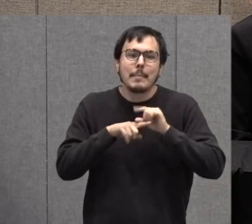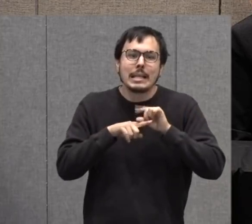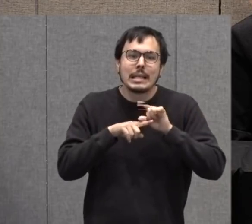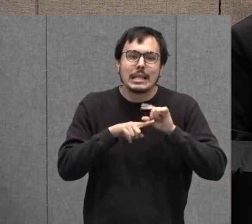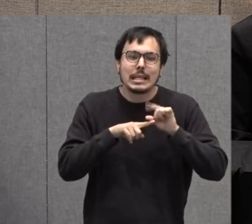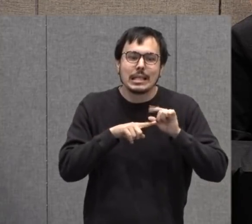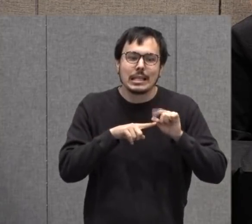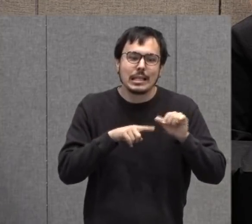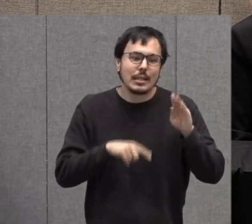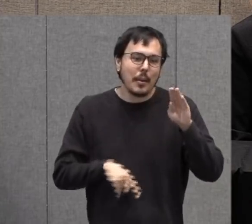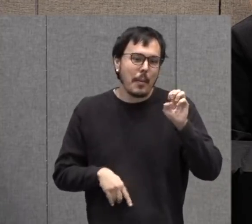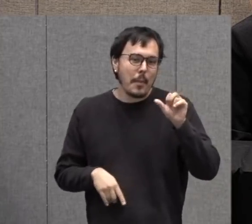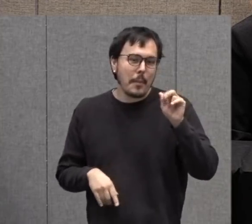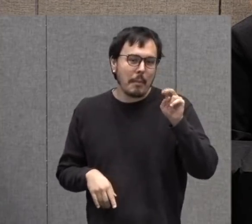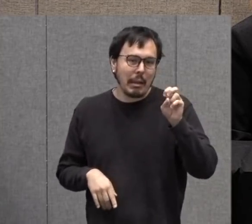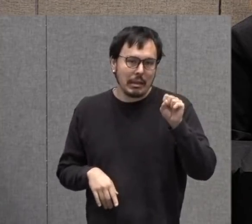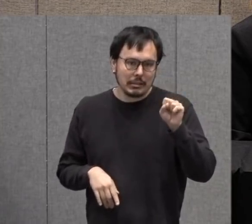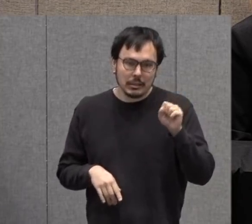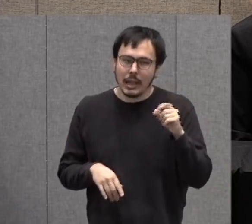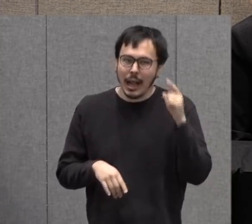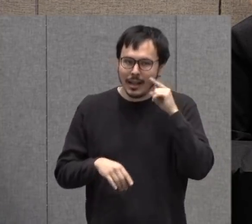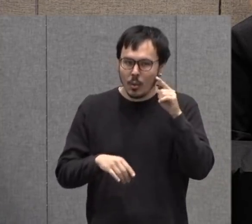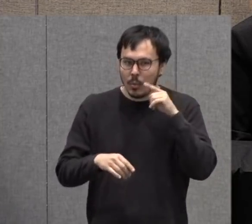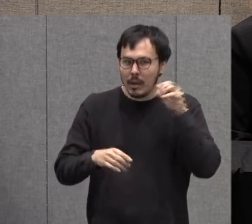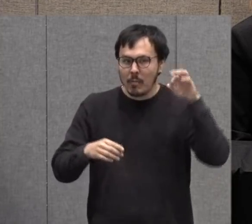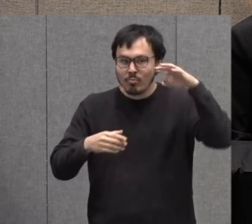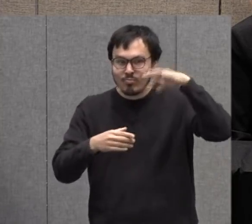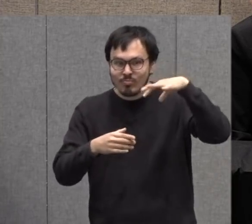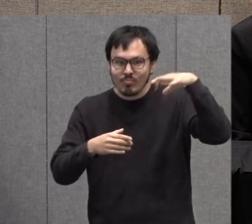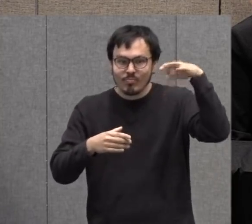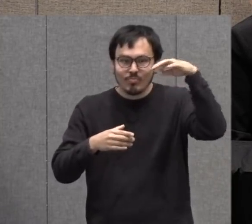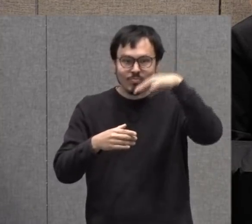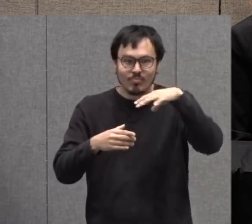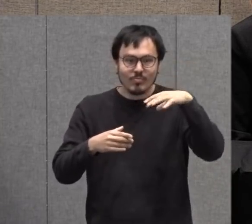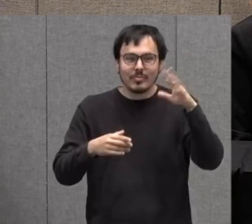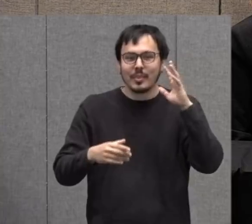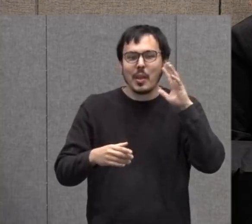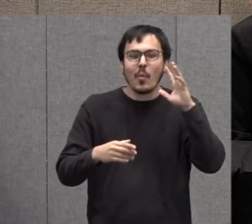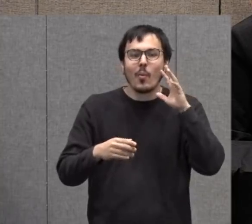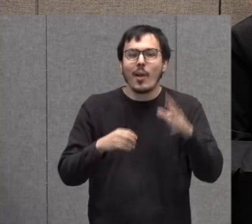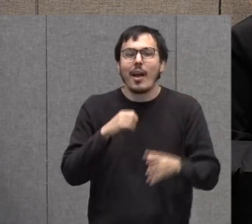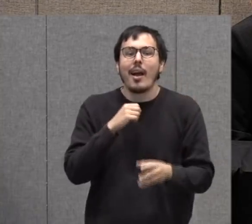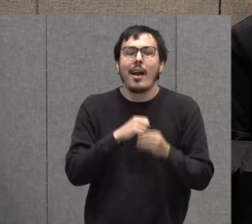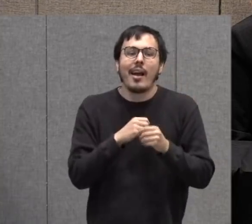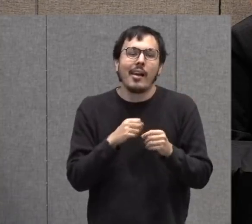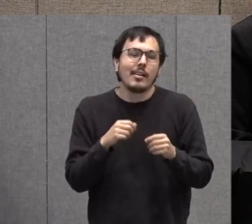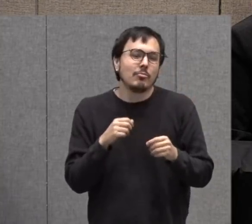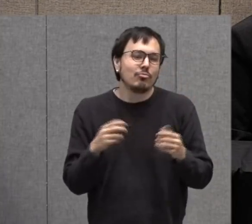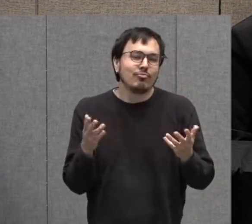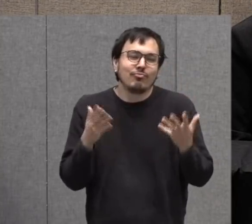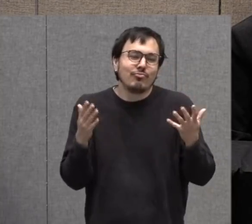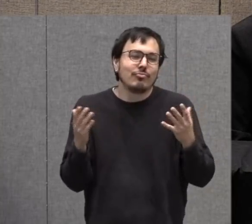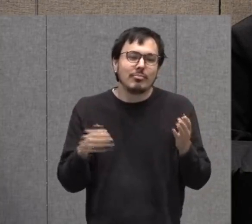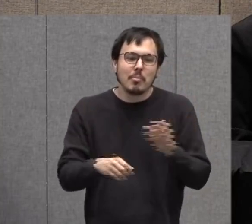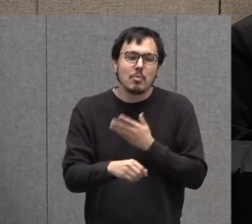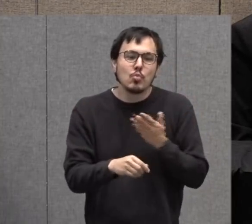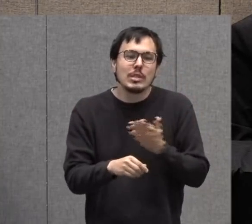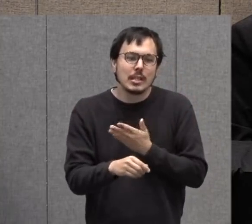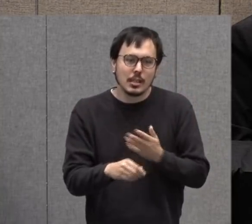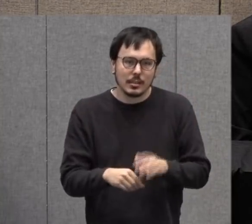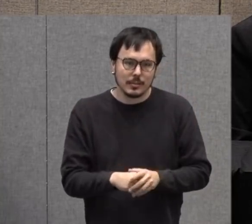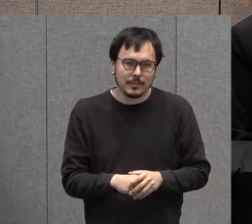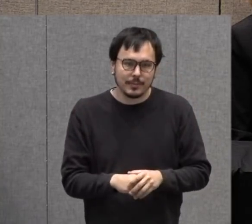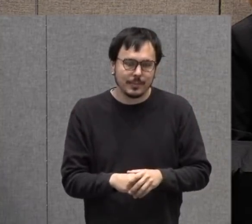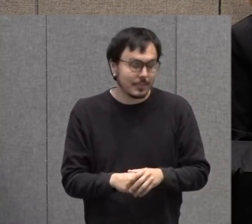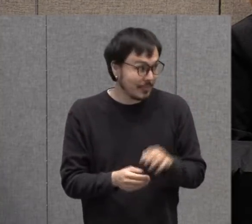are dried beans, and I think when they hit my container, it'll add some music. Some jingle. Yeah.